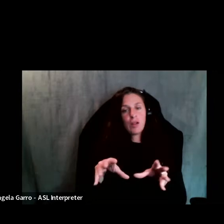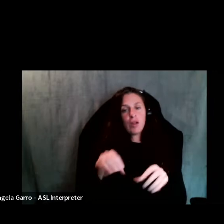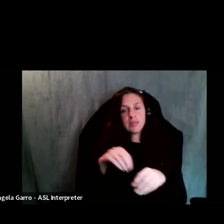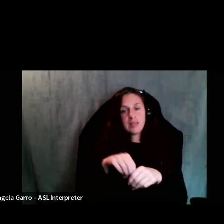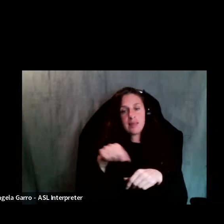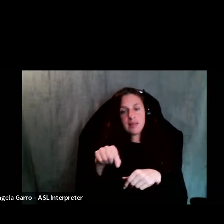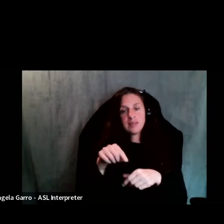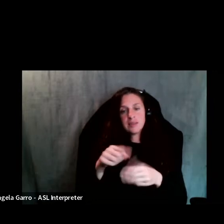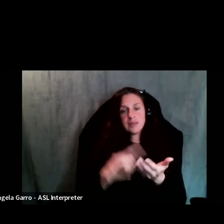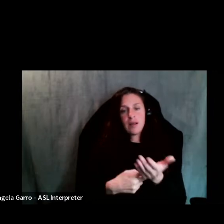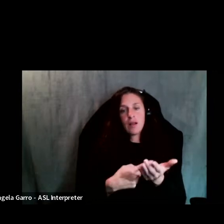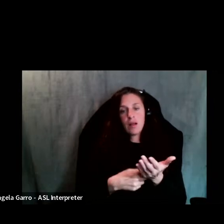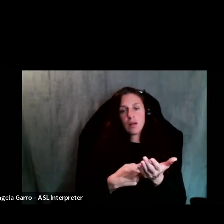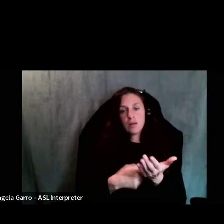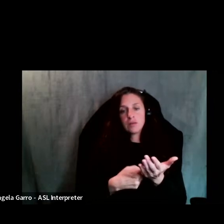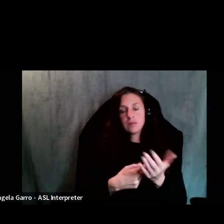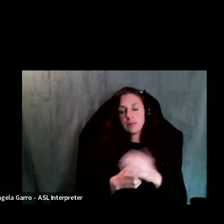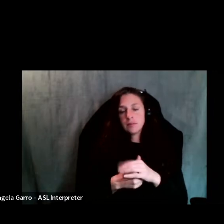dialogue.